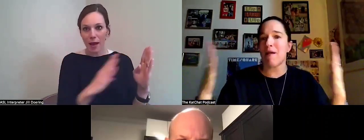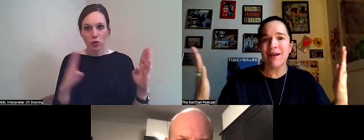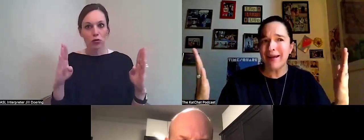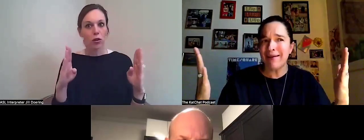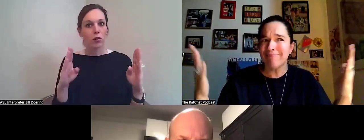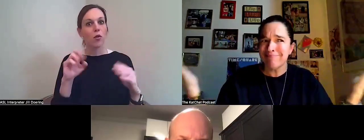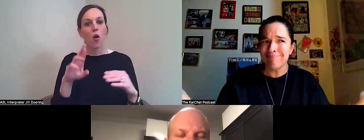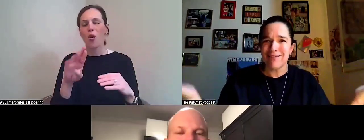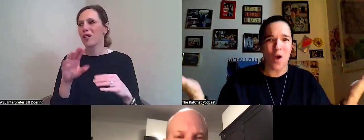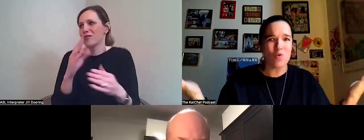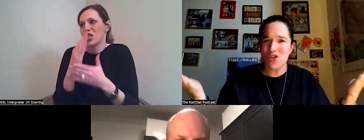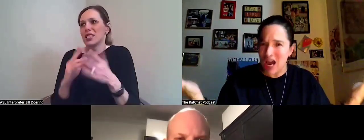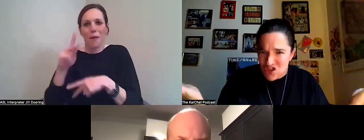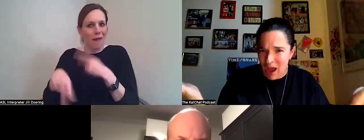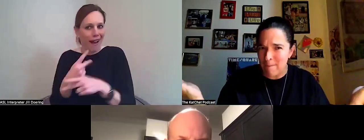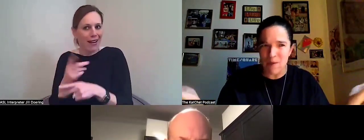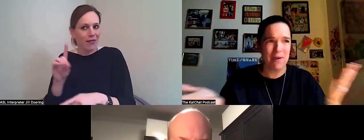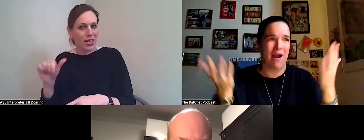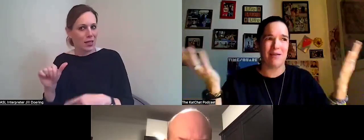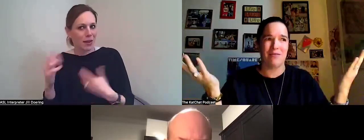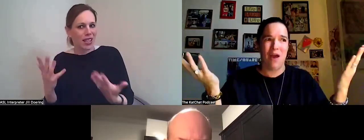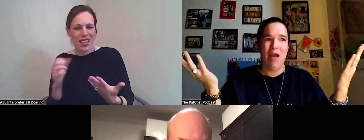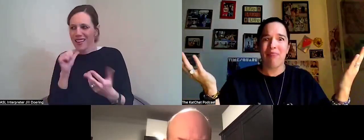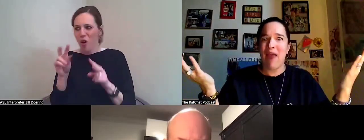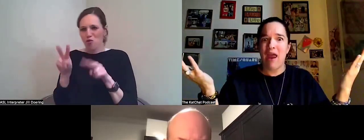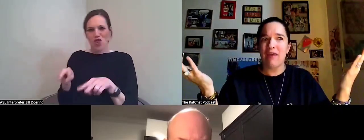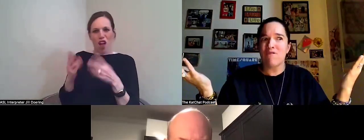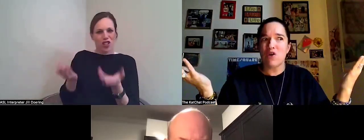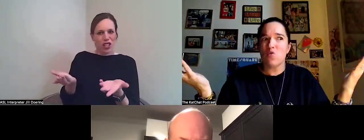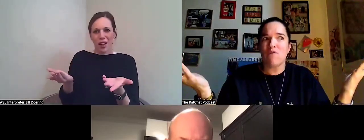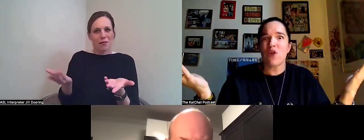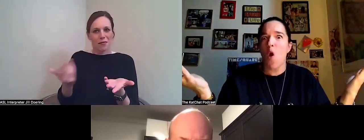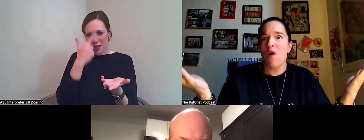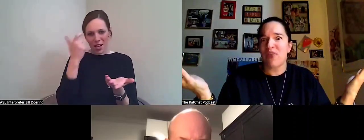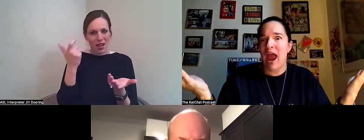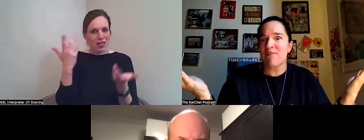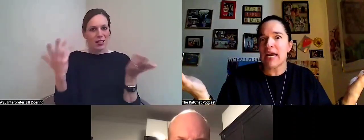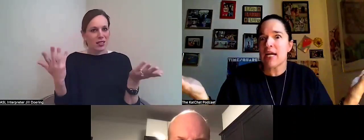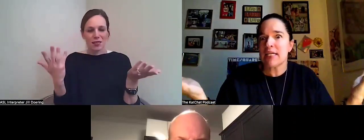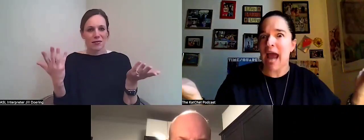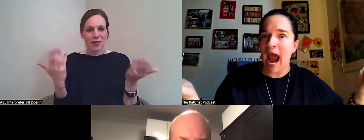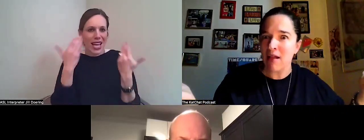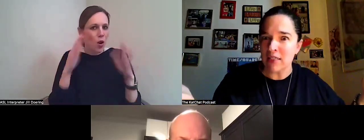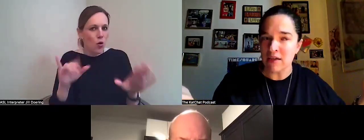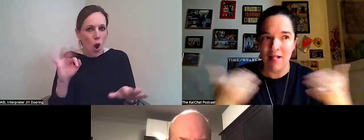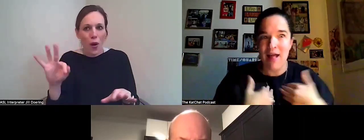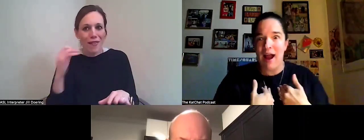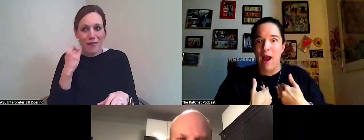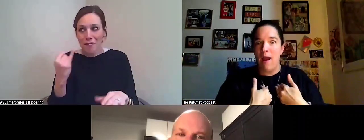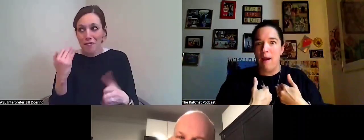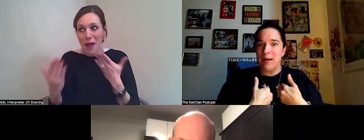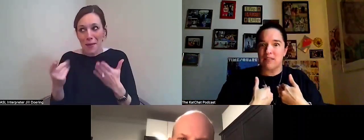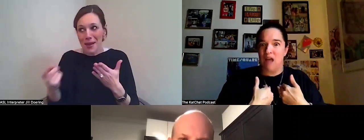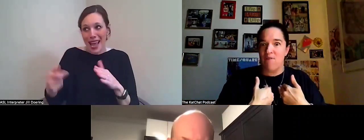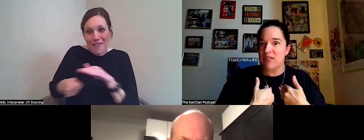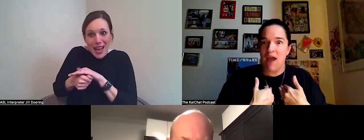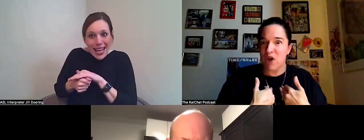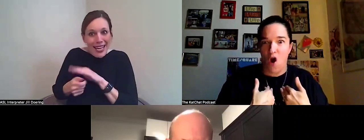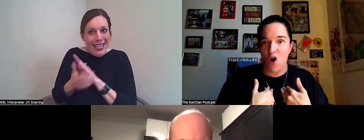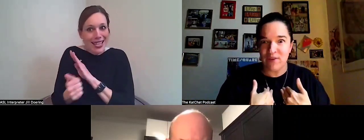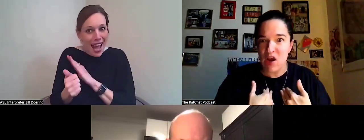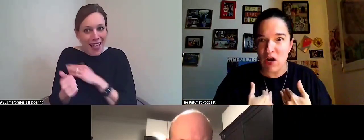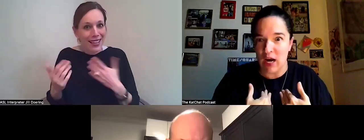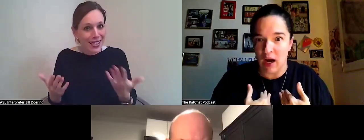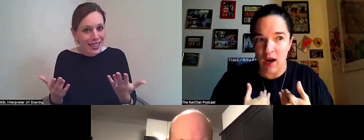of disability, they'll judge them because they never know if they have a hidden talent. Like I myself a deaf